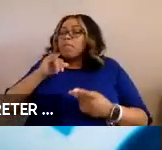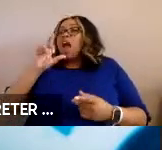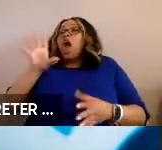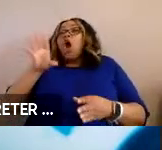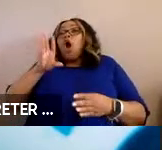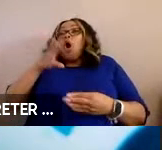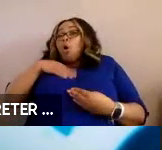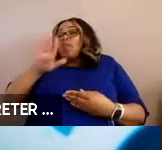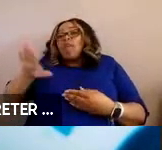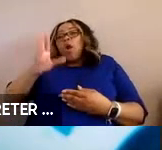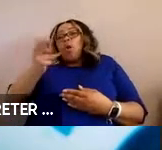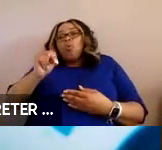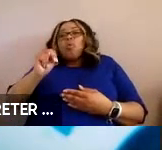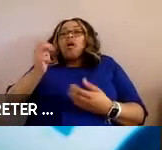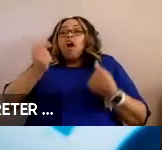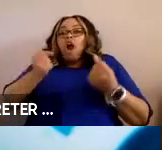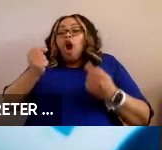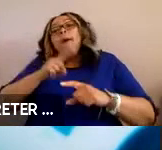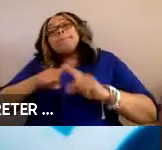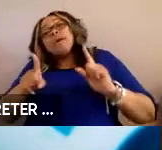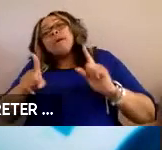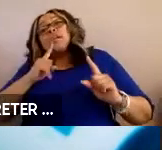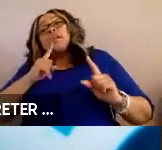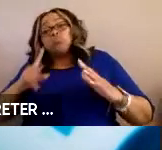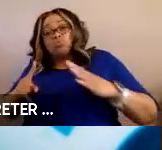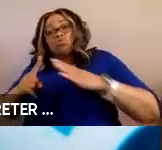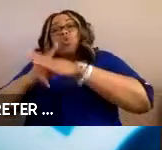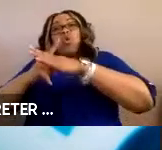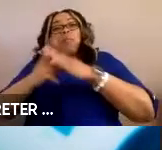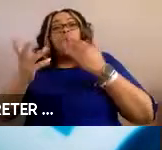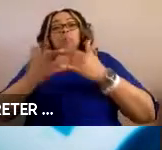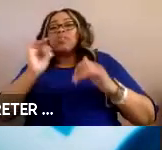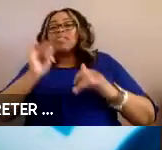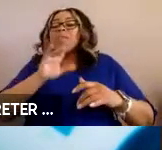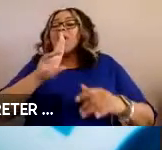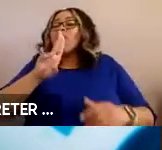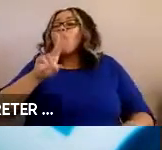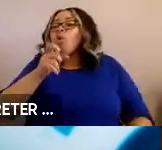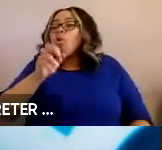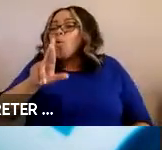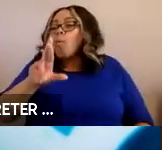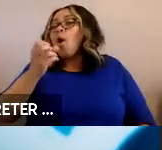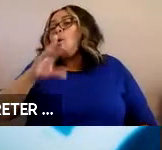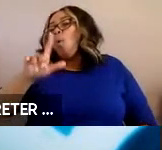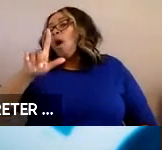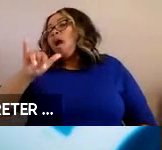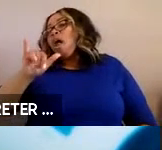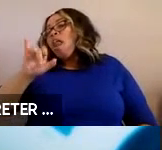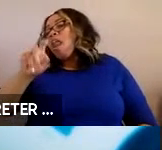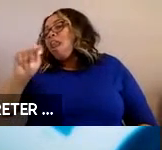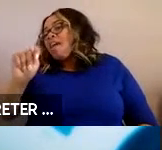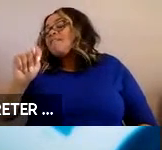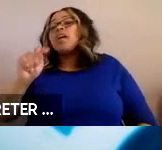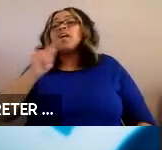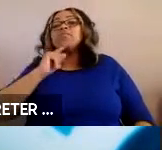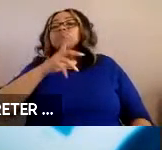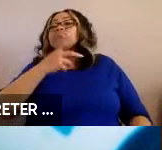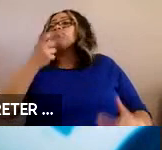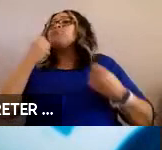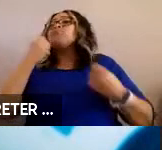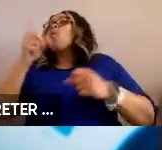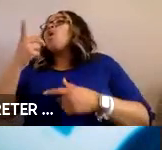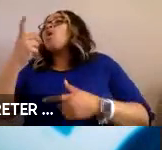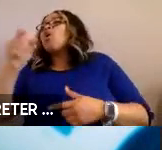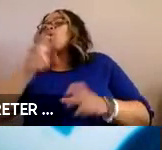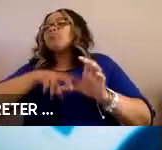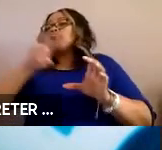a car. Instead, a vehicle will show up similar to an Uber or a Lyft and will take people where they need to go and